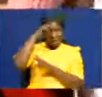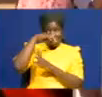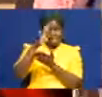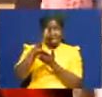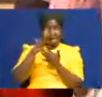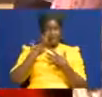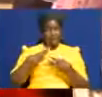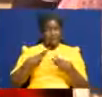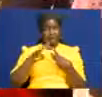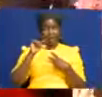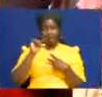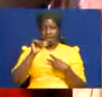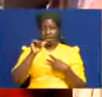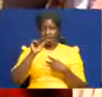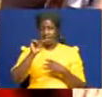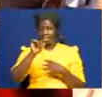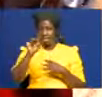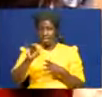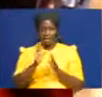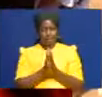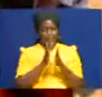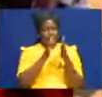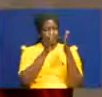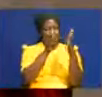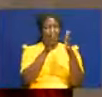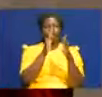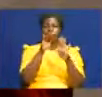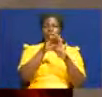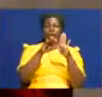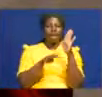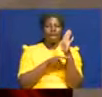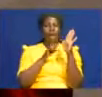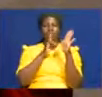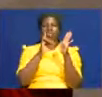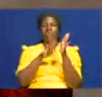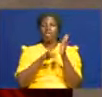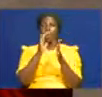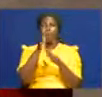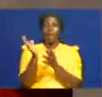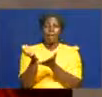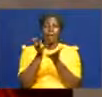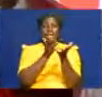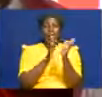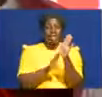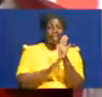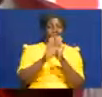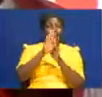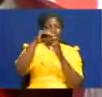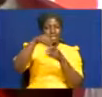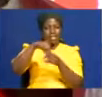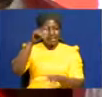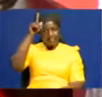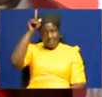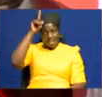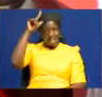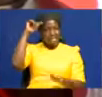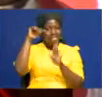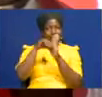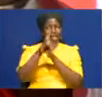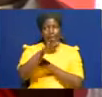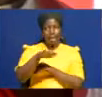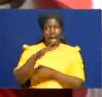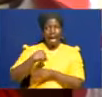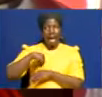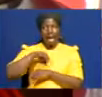Ganze sub-county, have applauded the initiative, saying it will bring developments in the remote areas. Tunayo matumaini makubwa kwamba